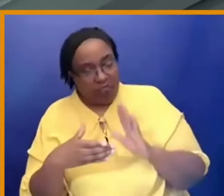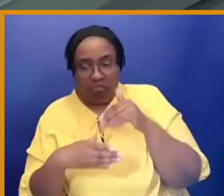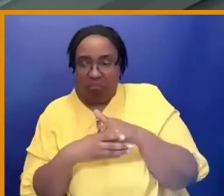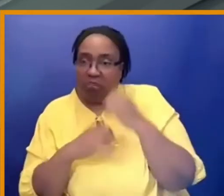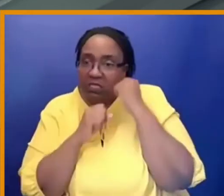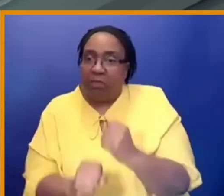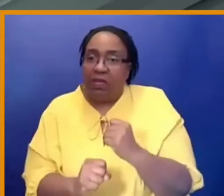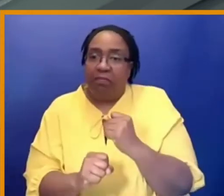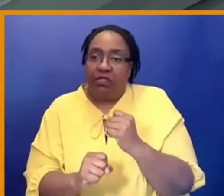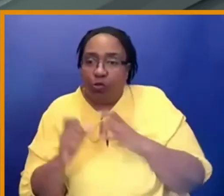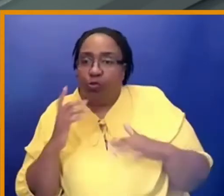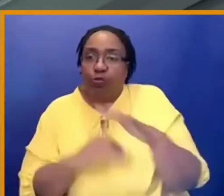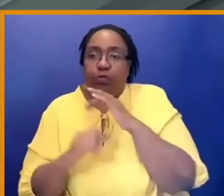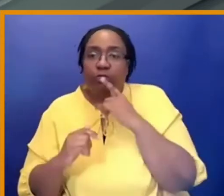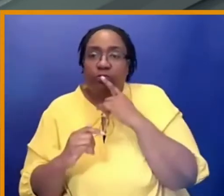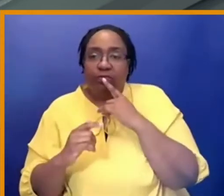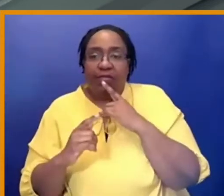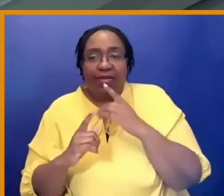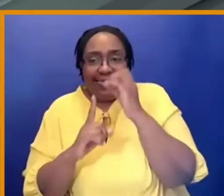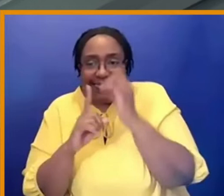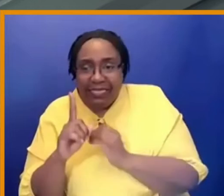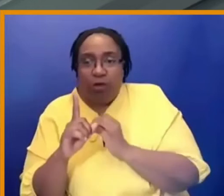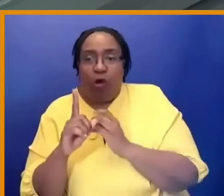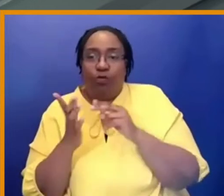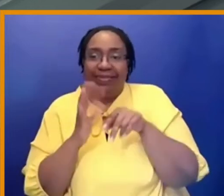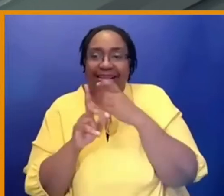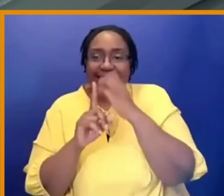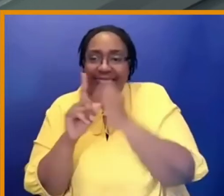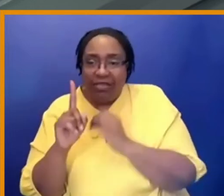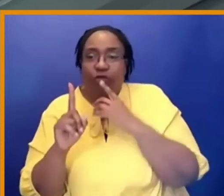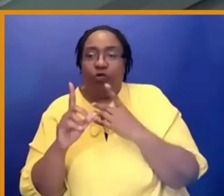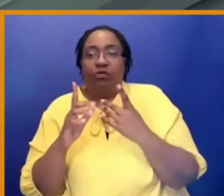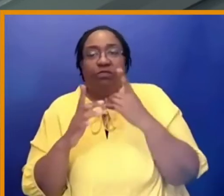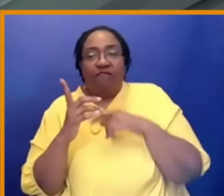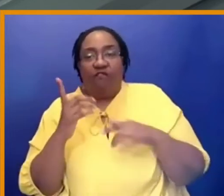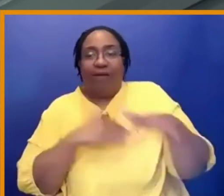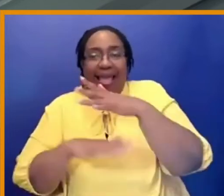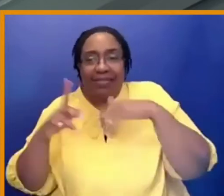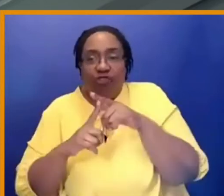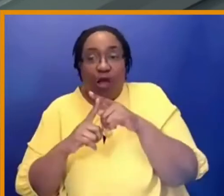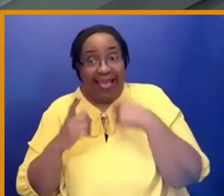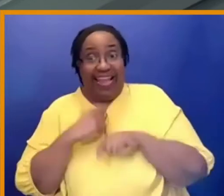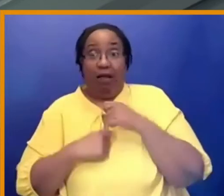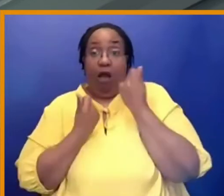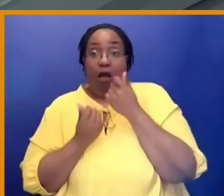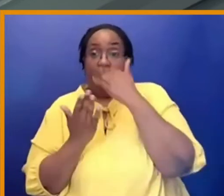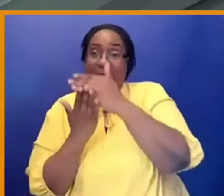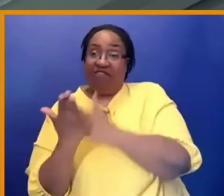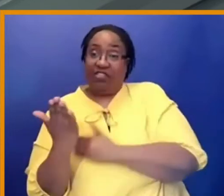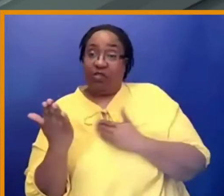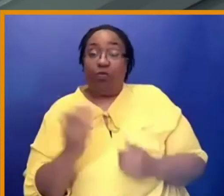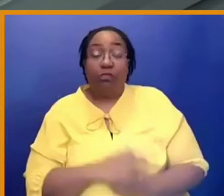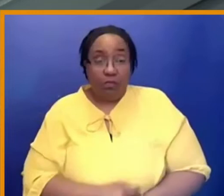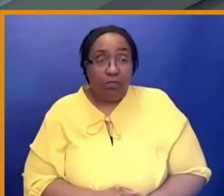a target, a net zero for nature, in a manifesto. Now, 5 years later,